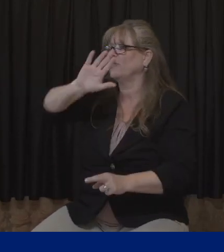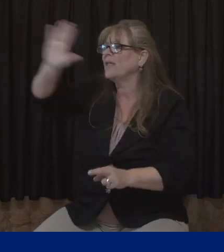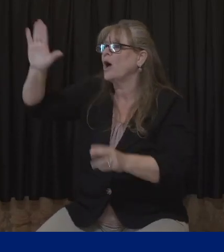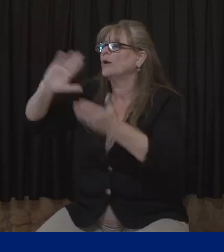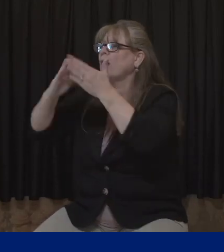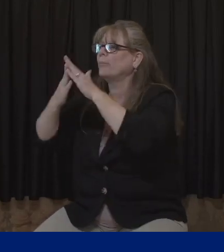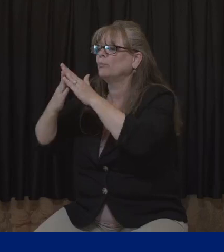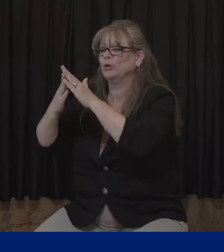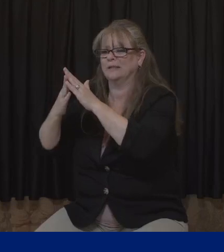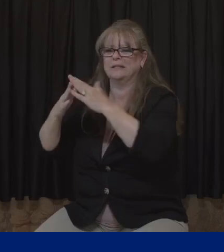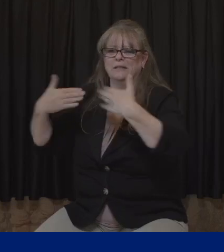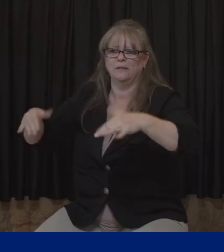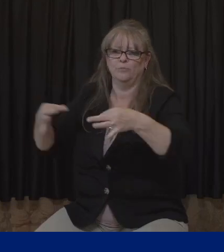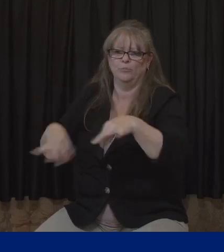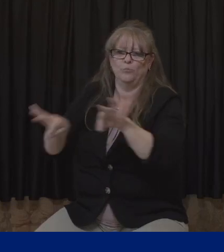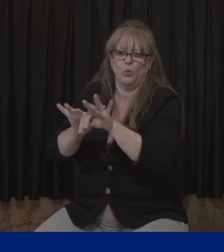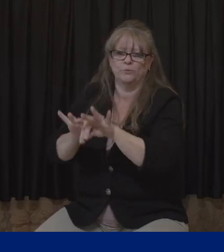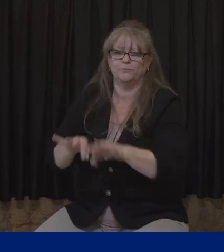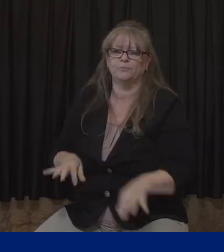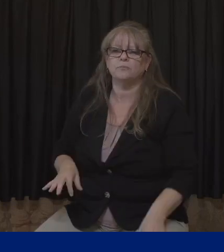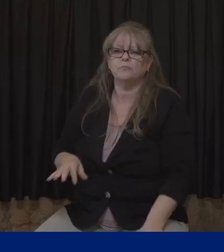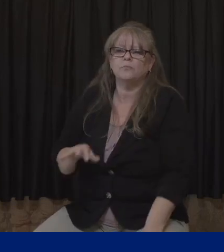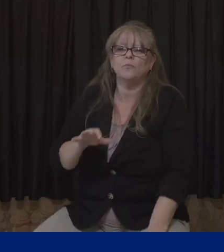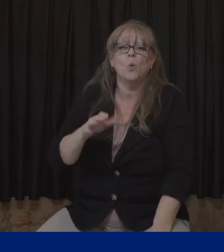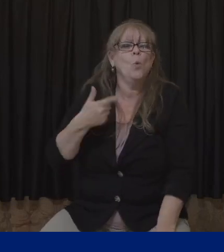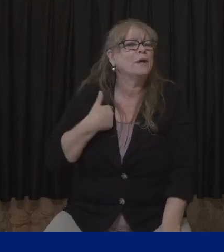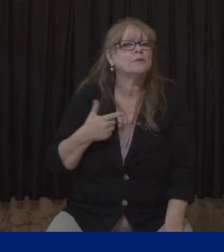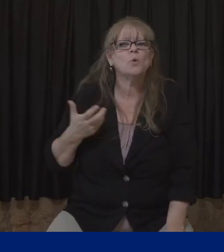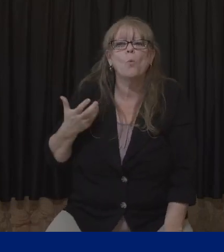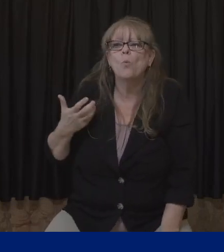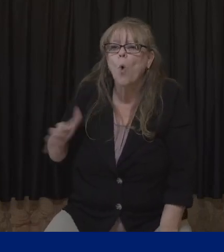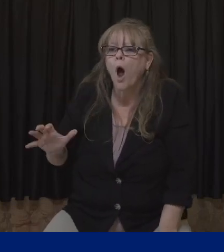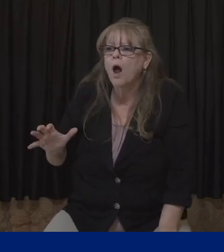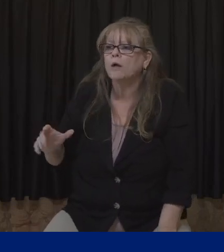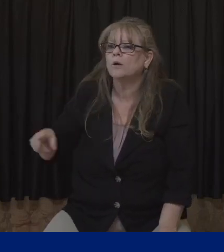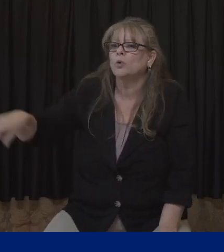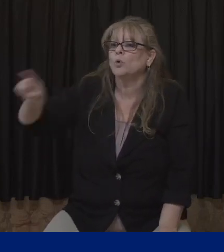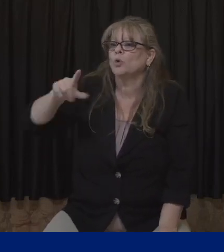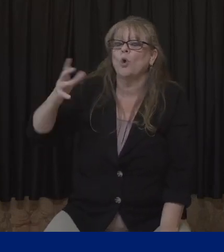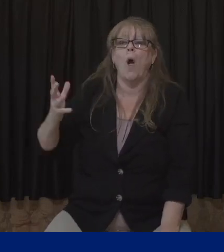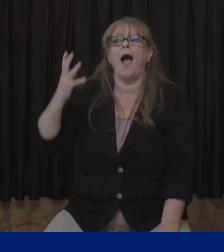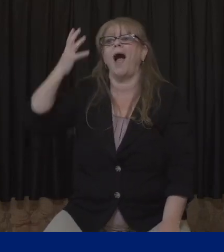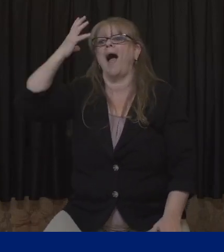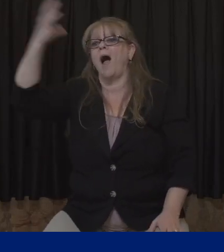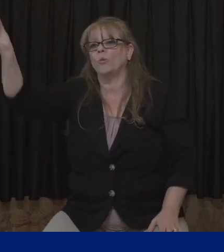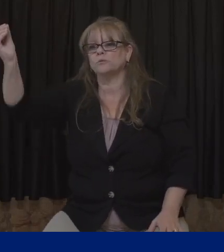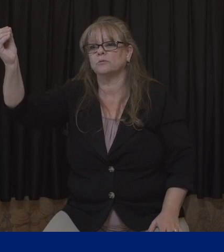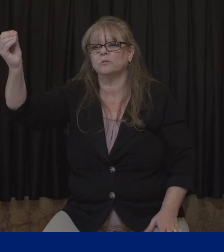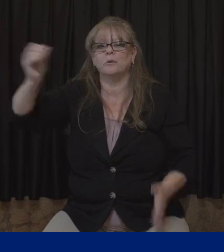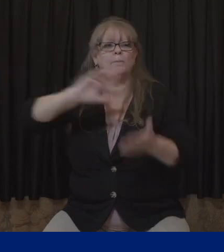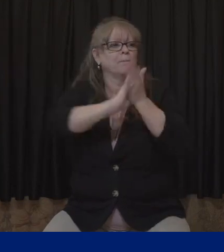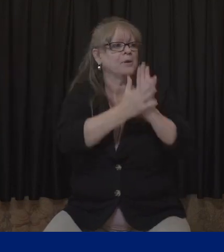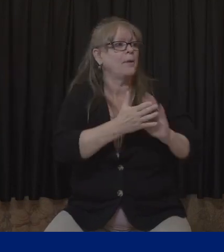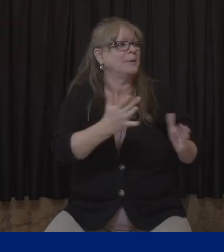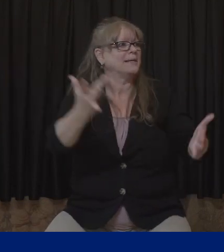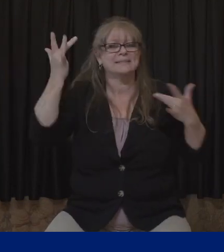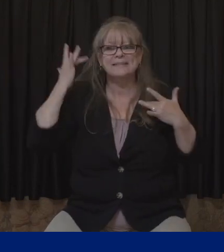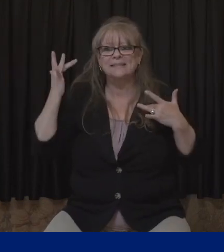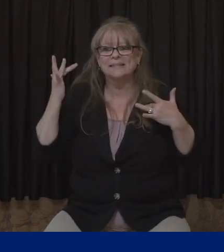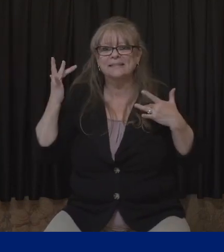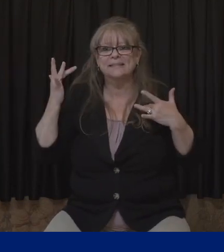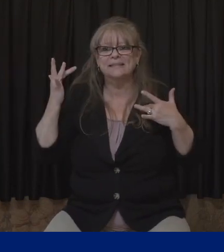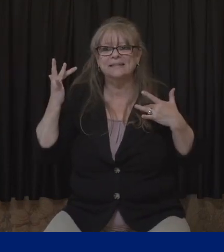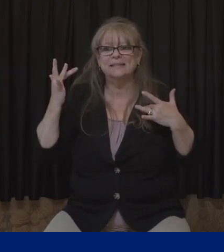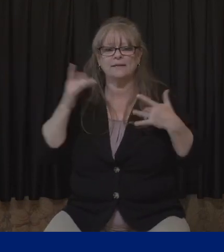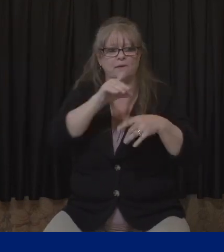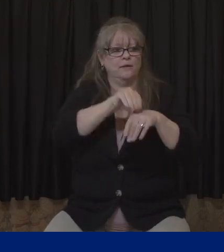don't want to happen, right? We don't want you to go out to an area where you might get the virus because others are congregating there from across the